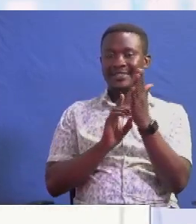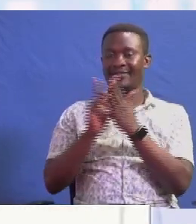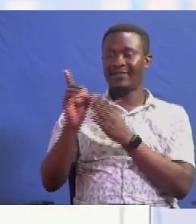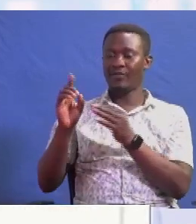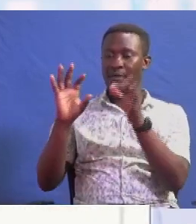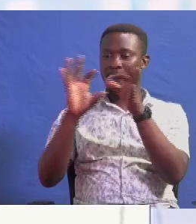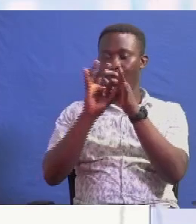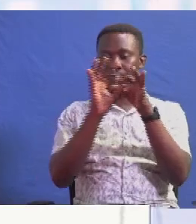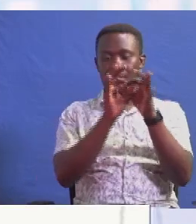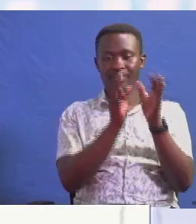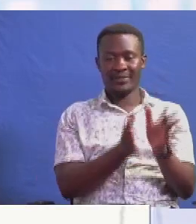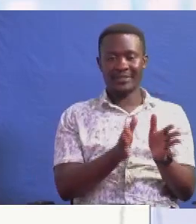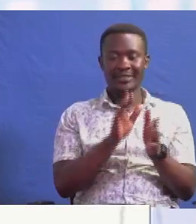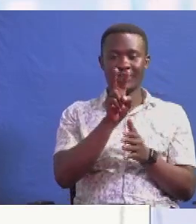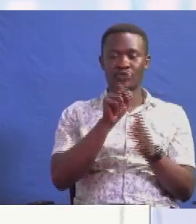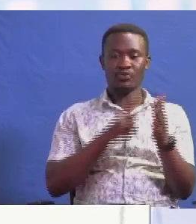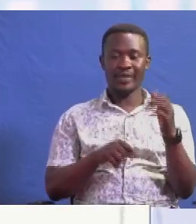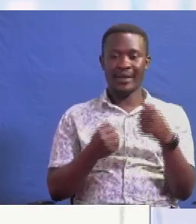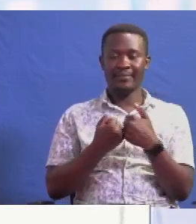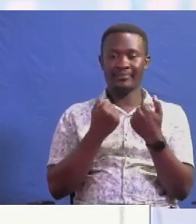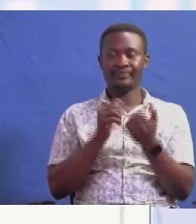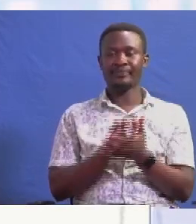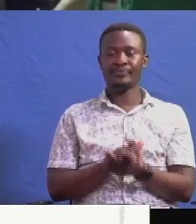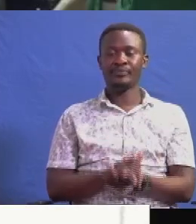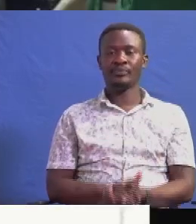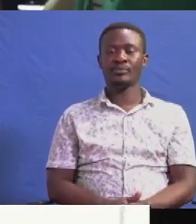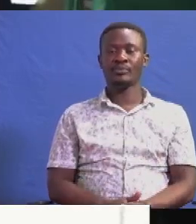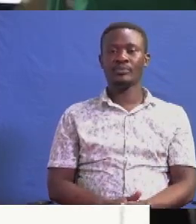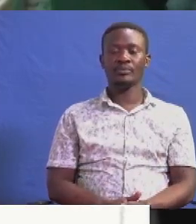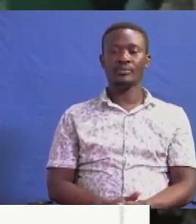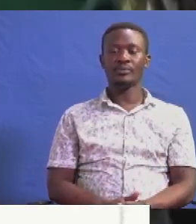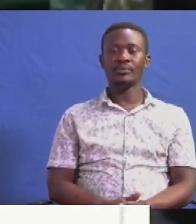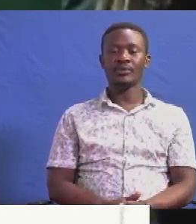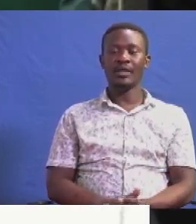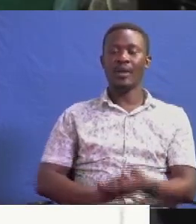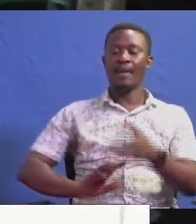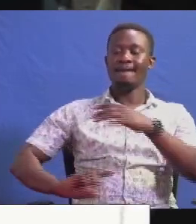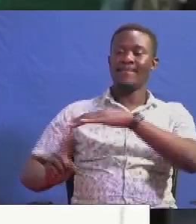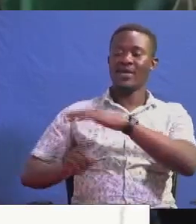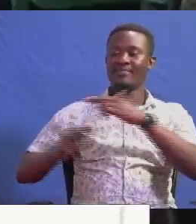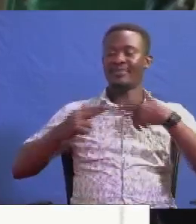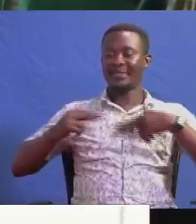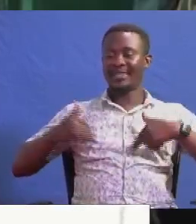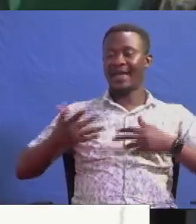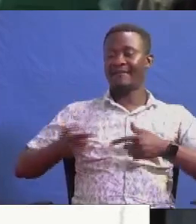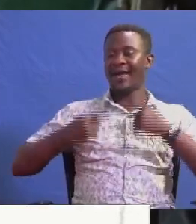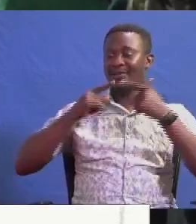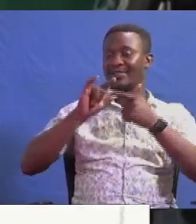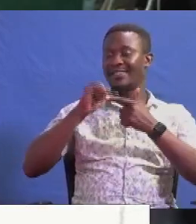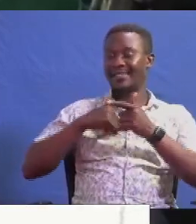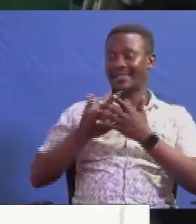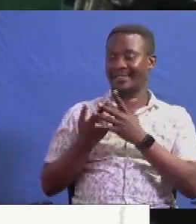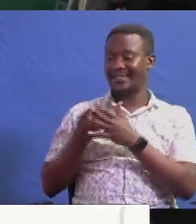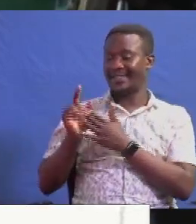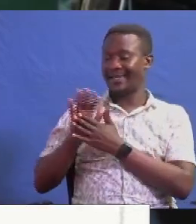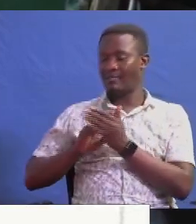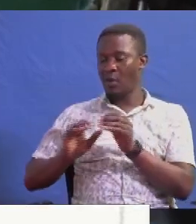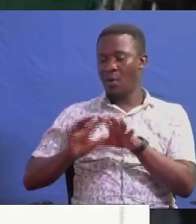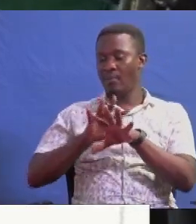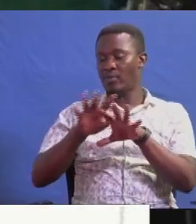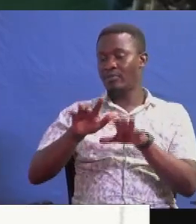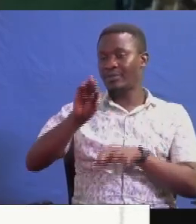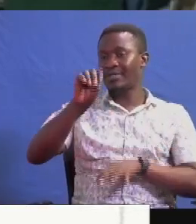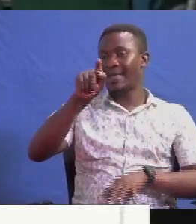partners. Brenda Nyongesa now details. The Ministry of Health has announced that the country will begin the distribution of